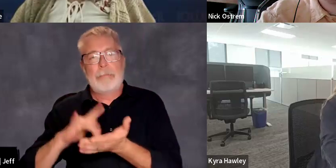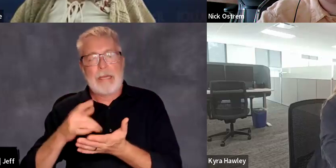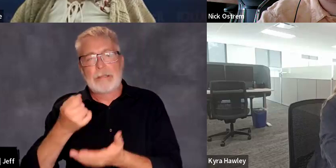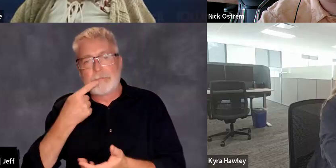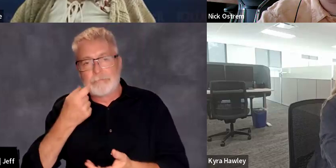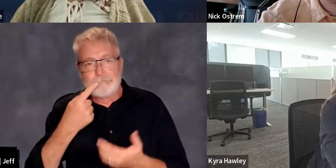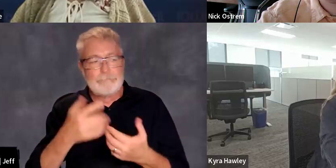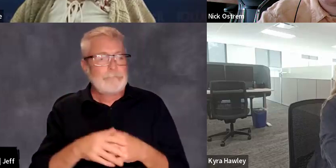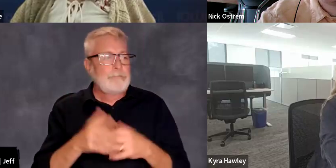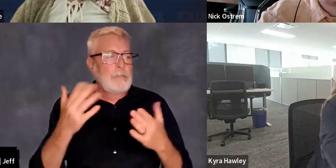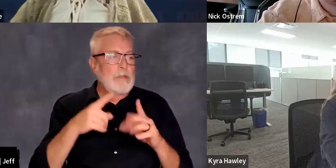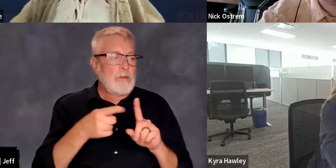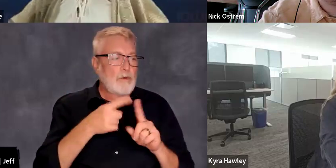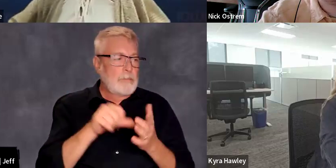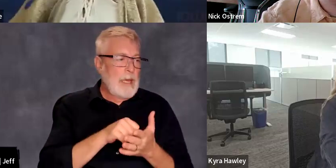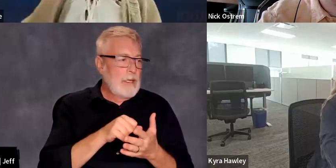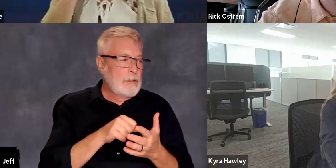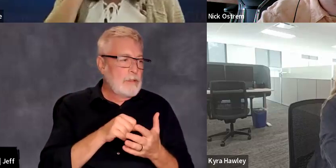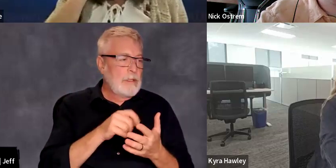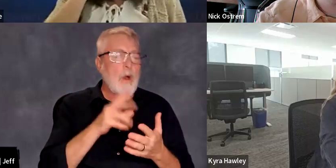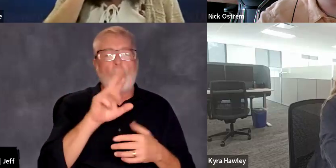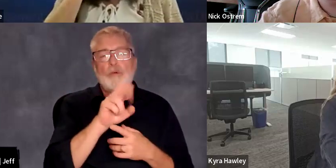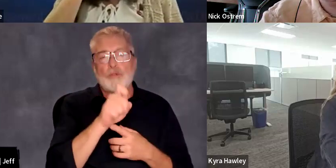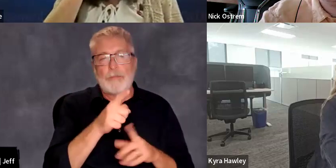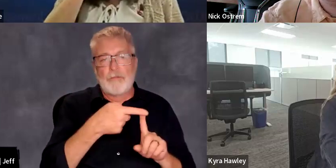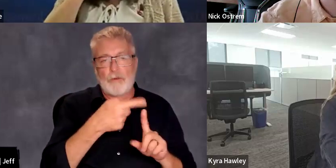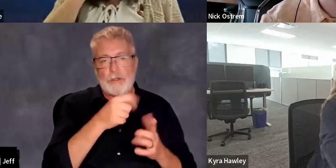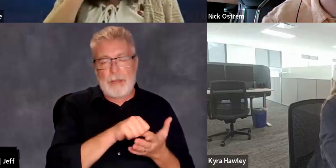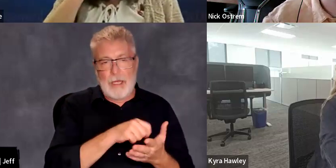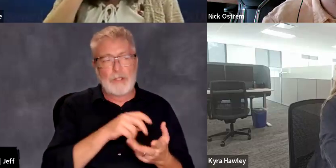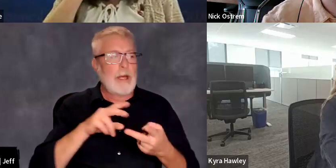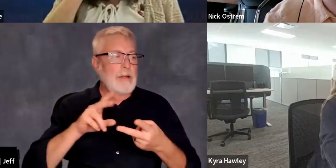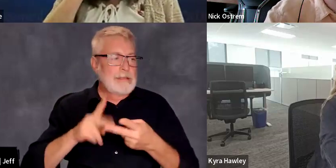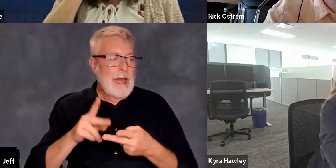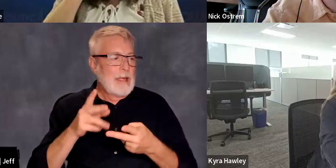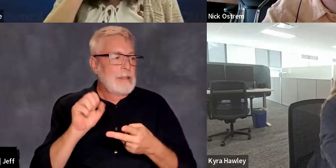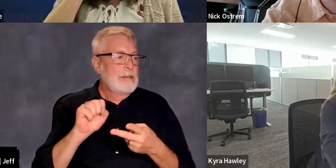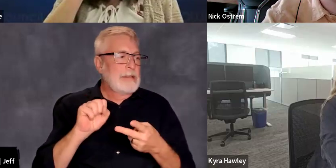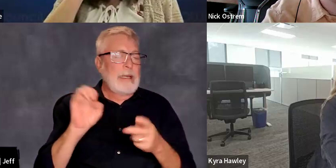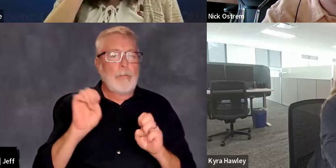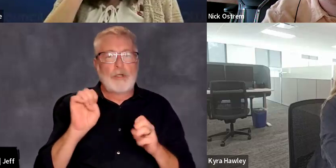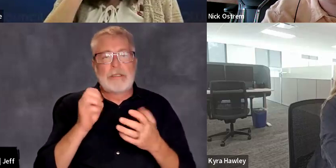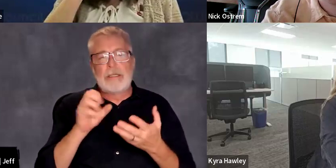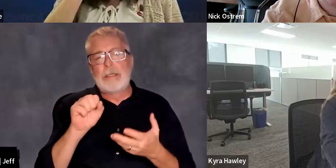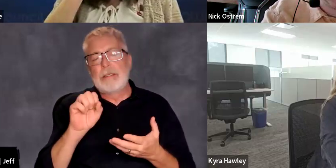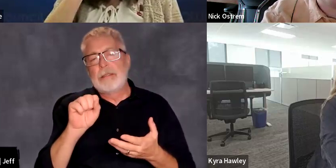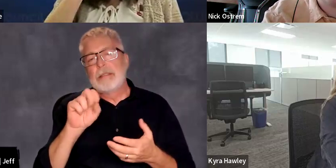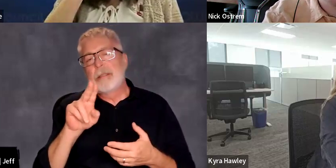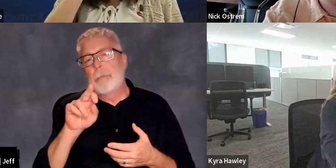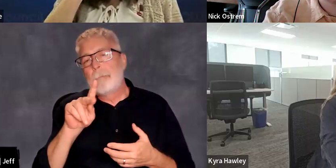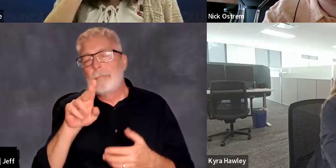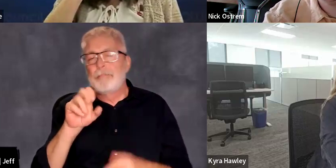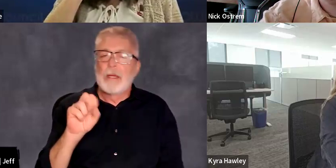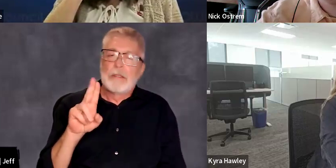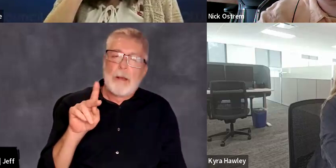will be on the first page. Treatments and medical equipment will be on the second page. For step 4, we again break it into by household